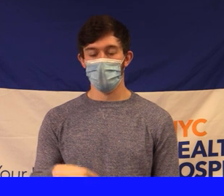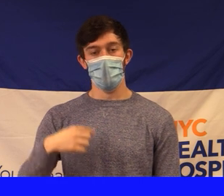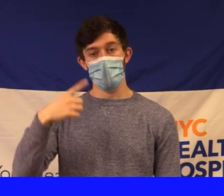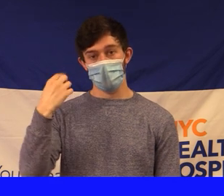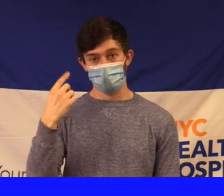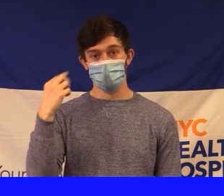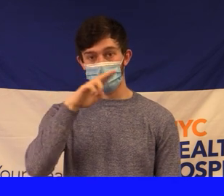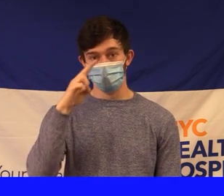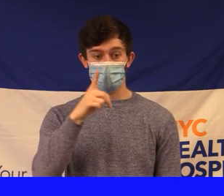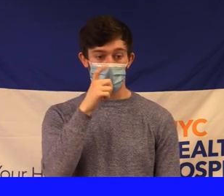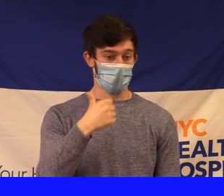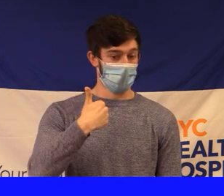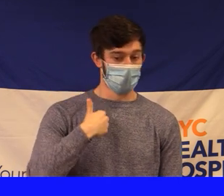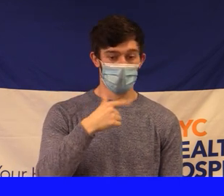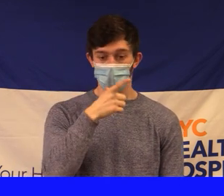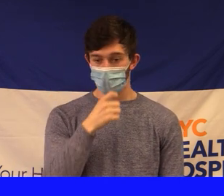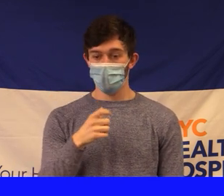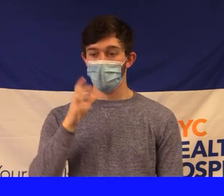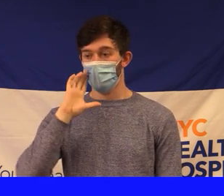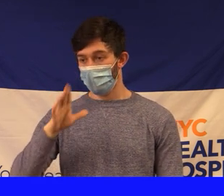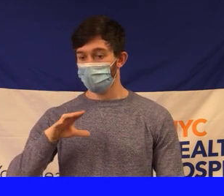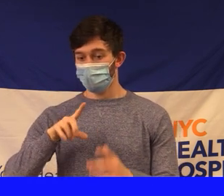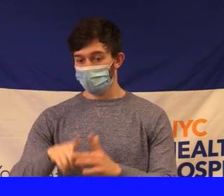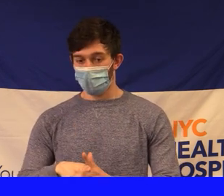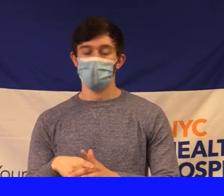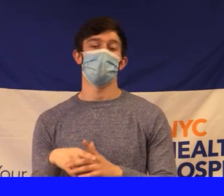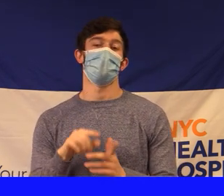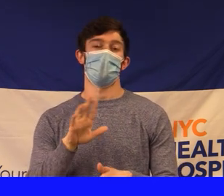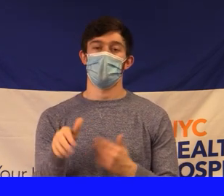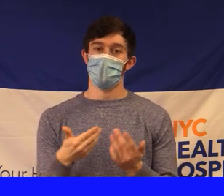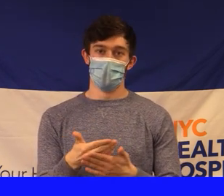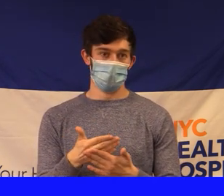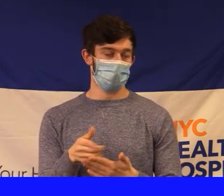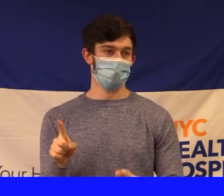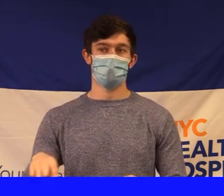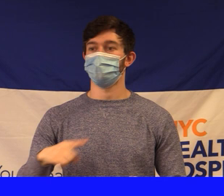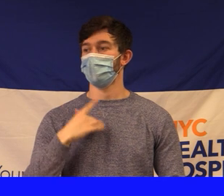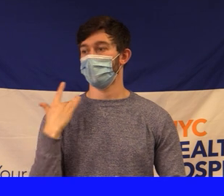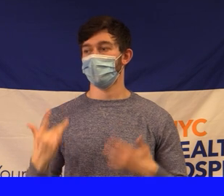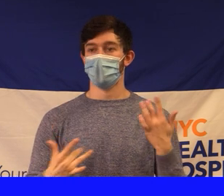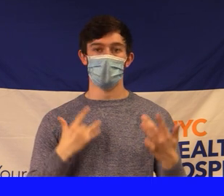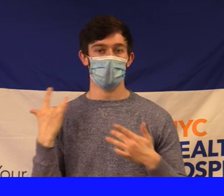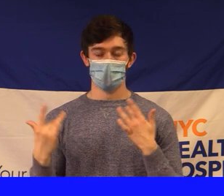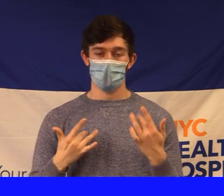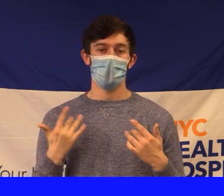and the hospitals who were going to get into it were so excited. So,